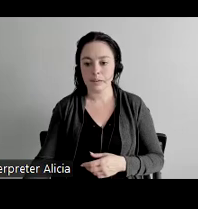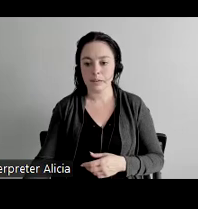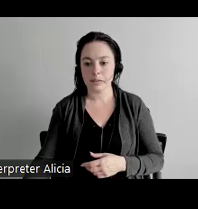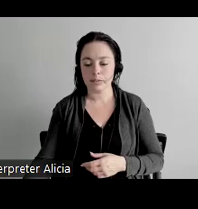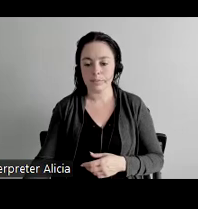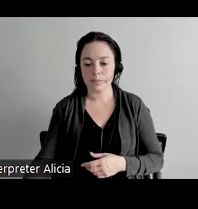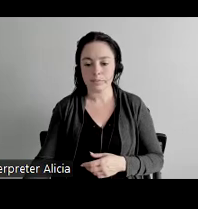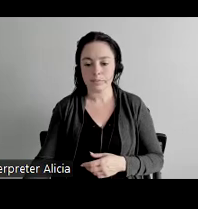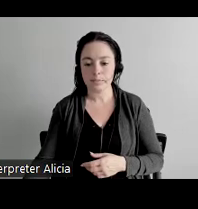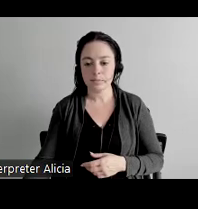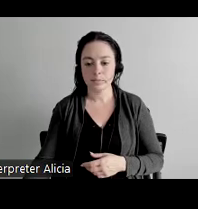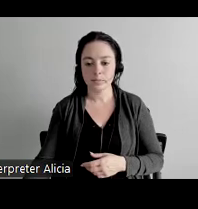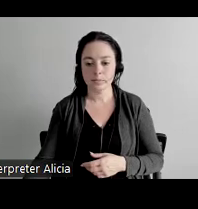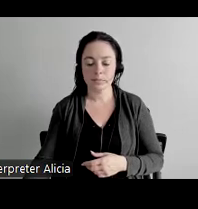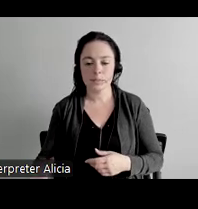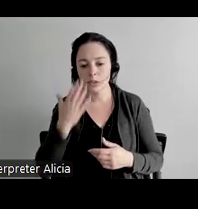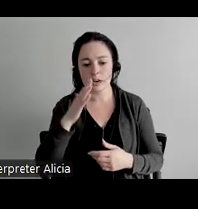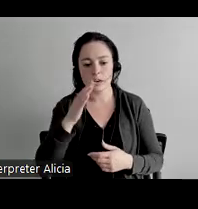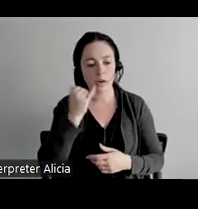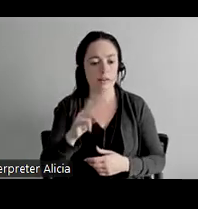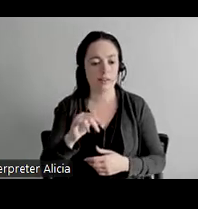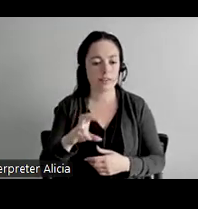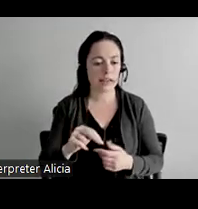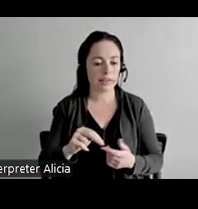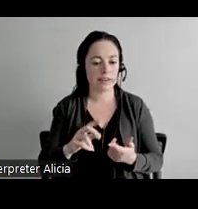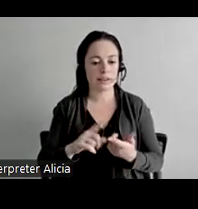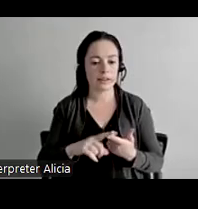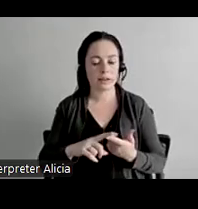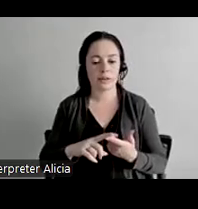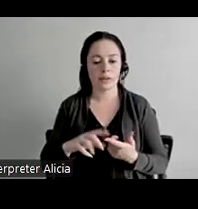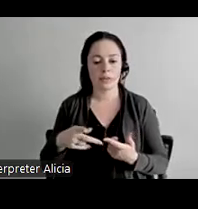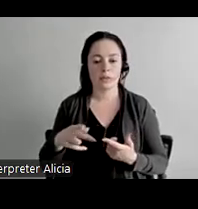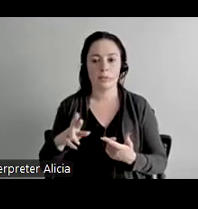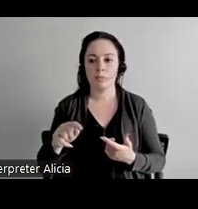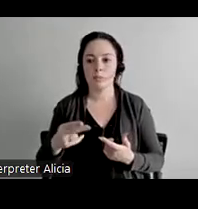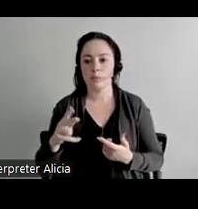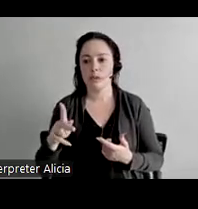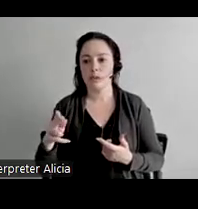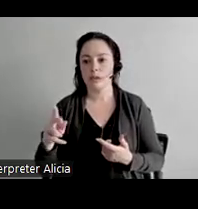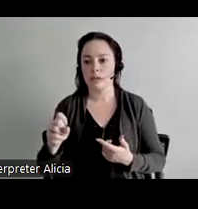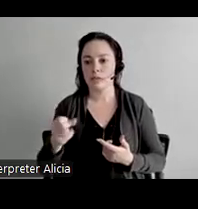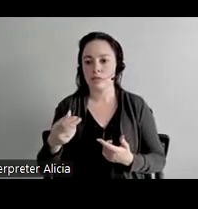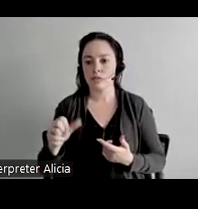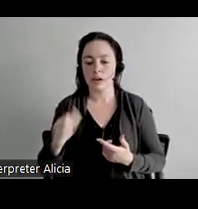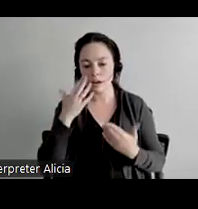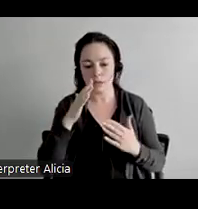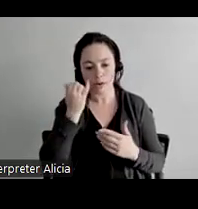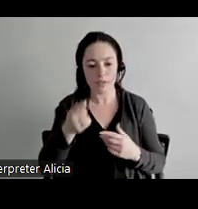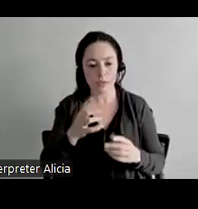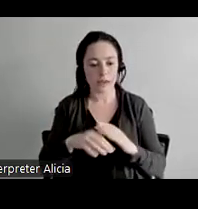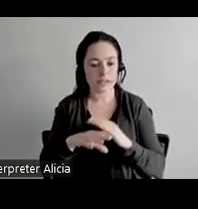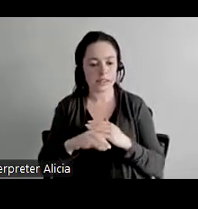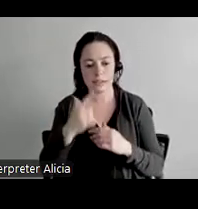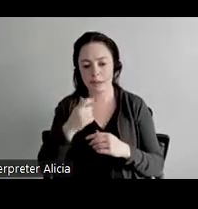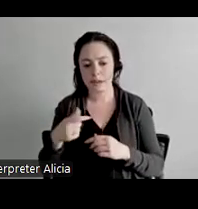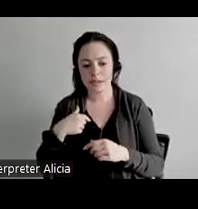Let's see. Kevin or Prateeksha, can you drop the link for that in the chat? Because I'm sharing screen, I can't access the chat. Yeah, I just added